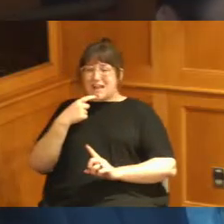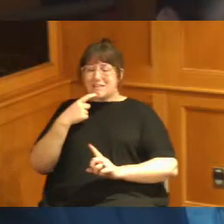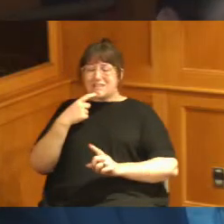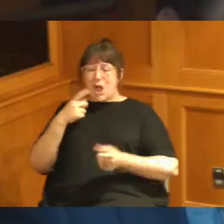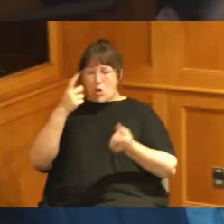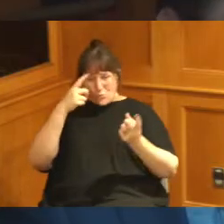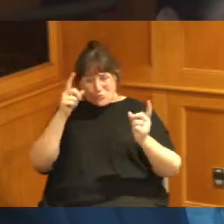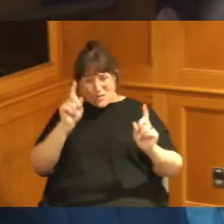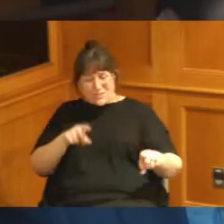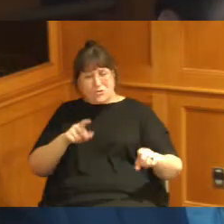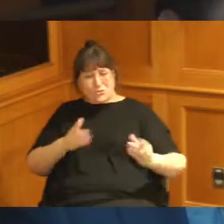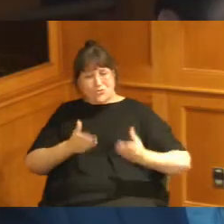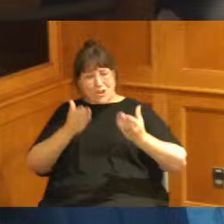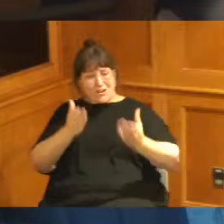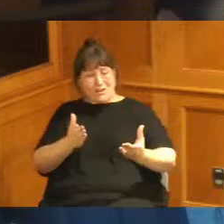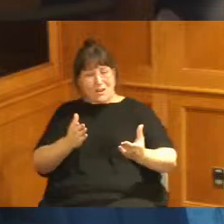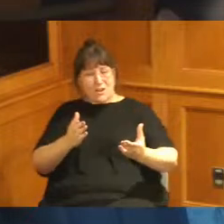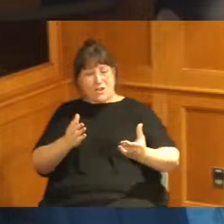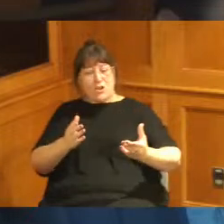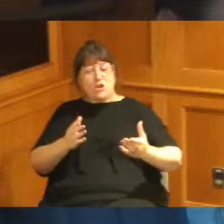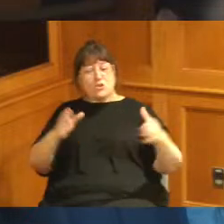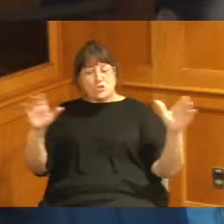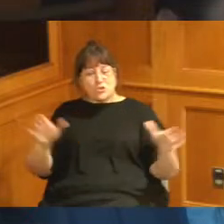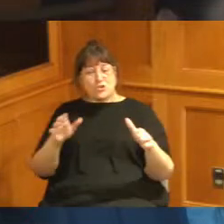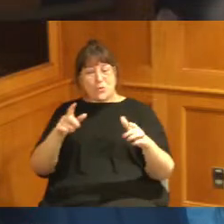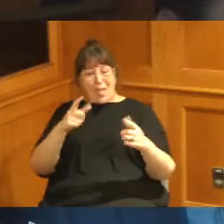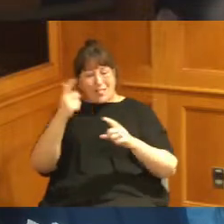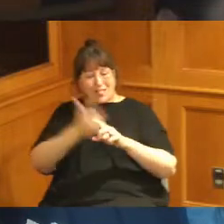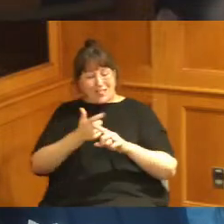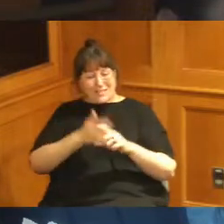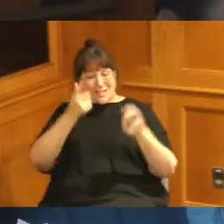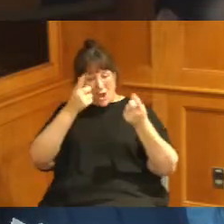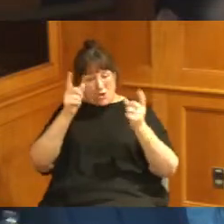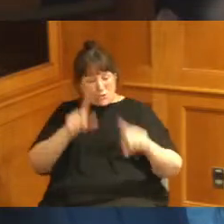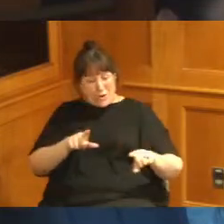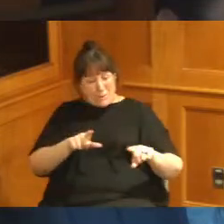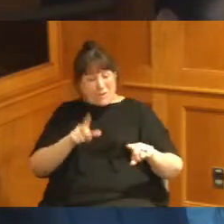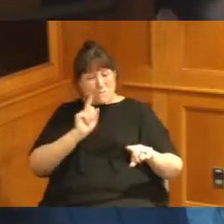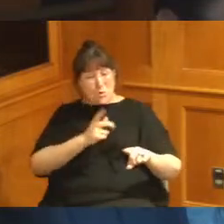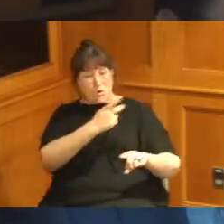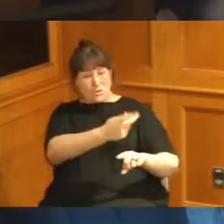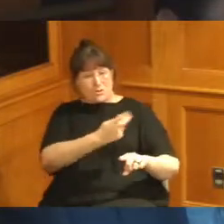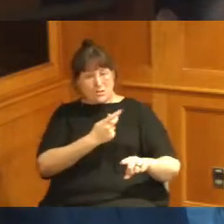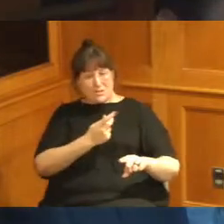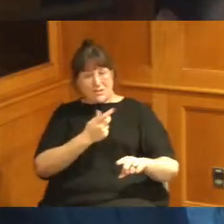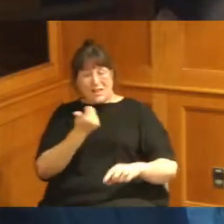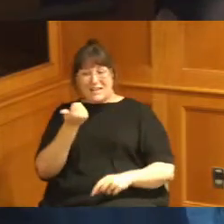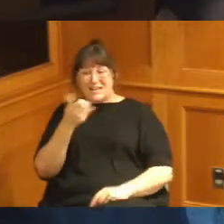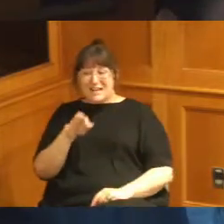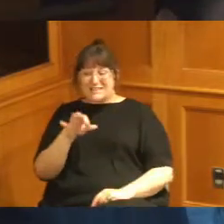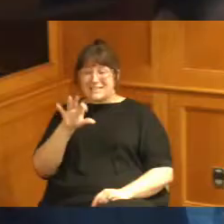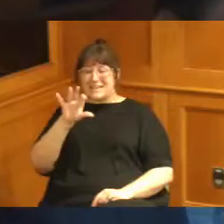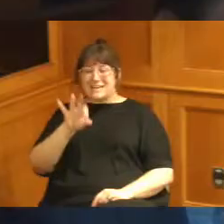county administrator to execute a lease agreement between Hamilton County and the Bengals, Inc. That's